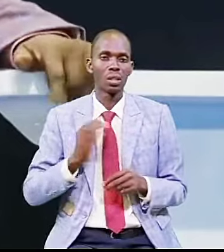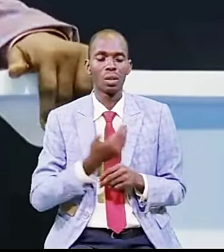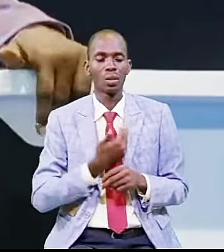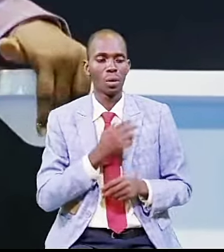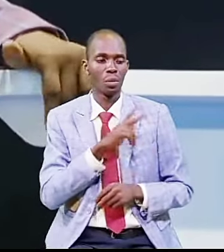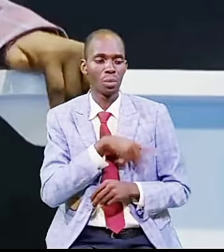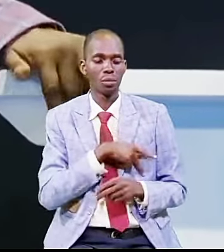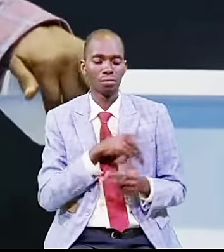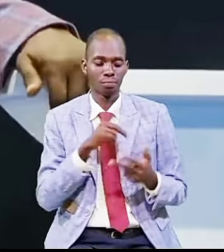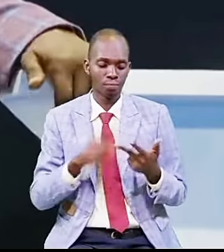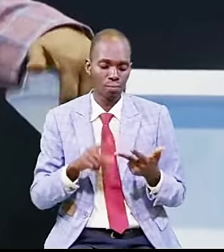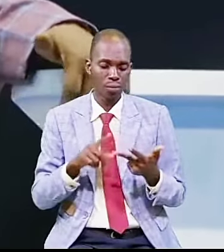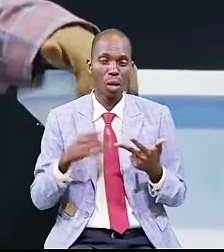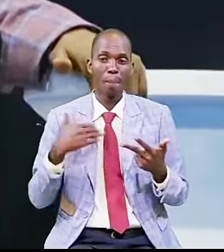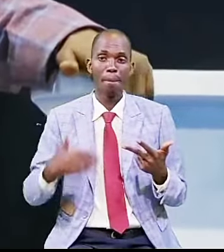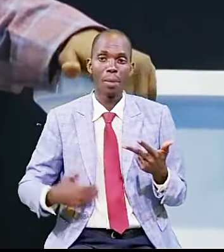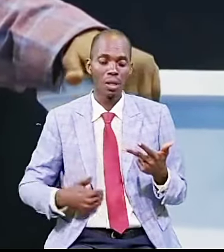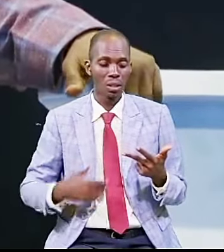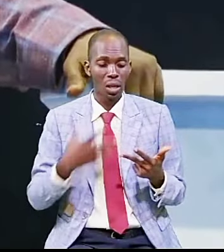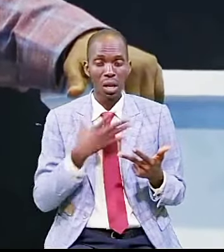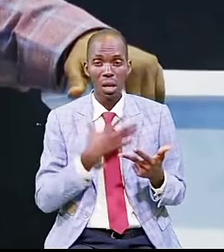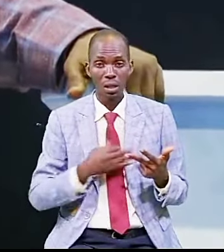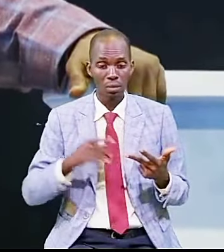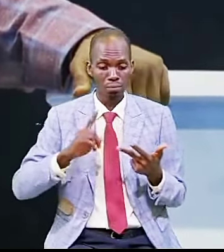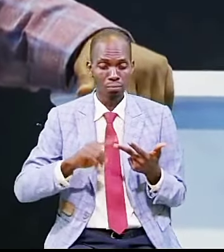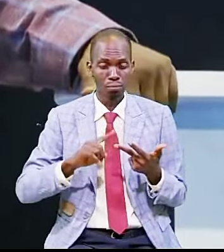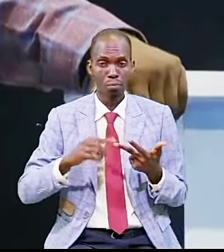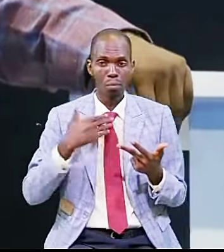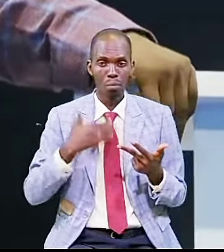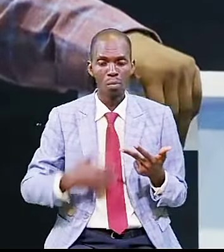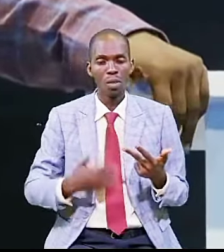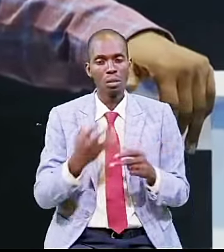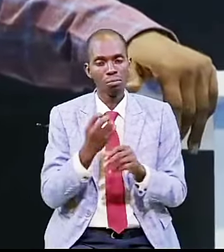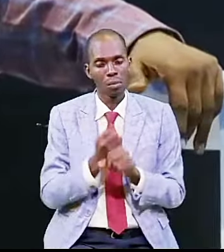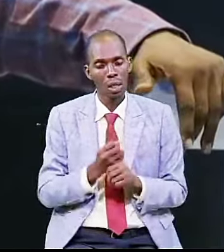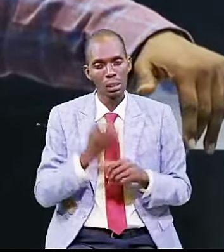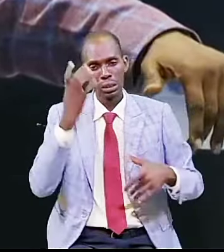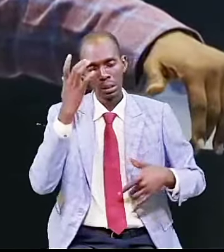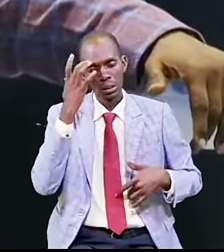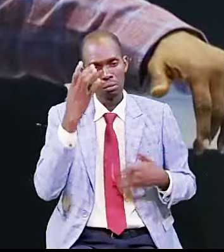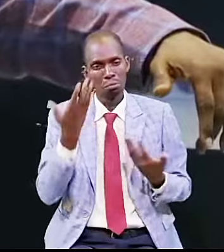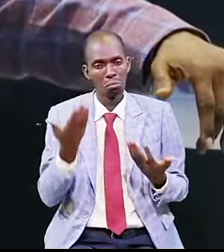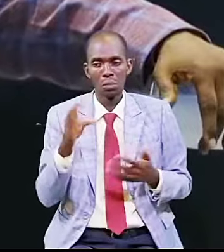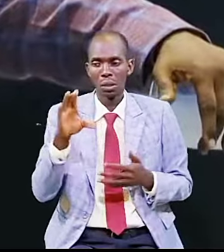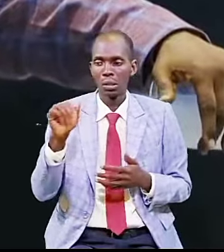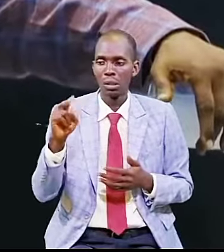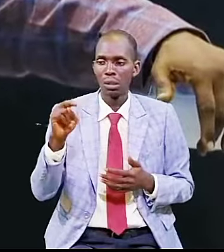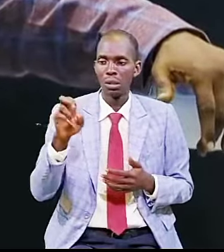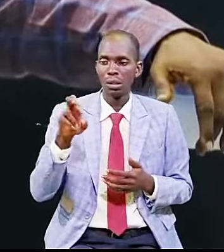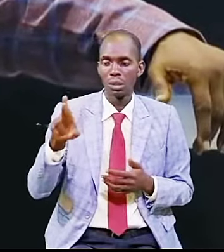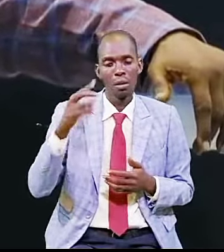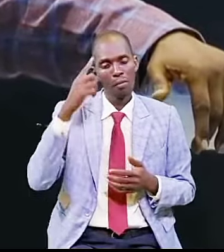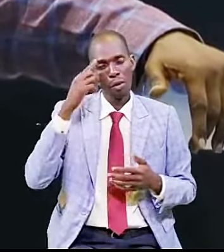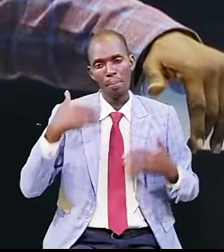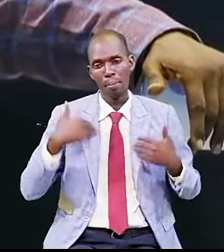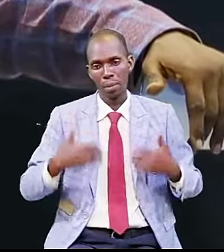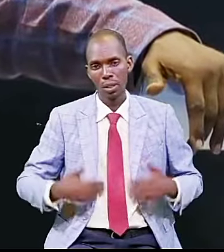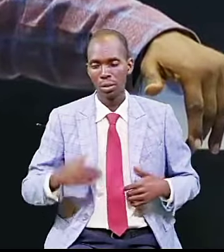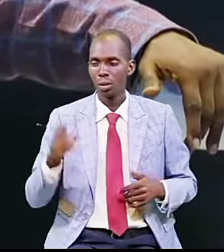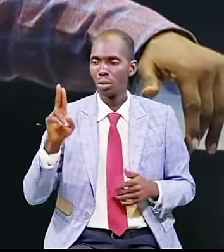body, and the body has sickness, cancer for the body, ulcer for the